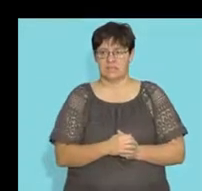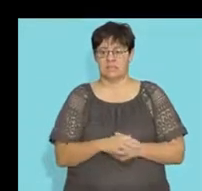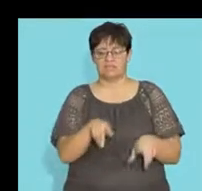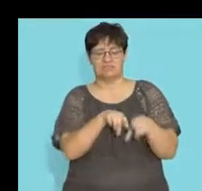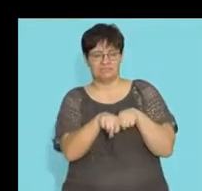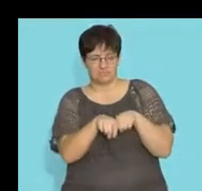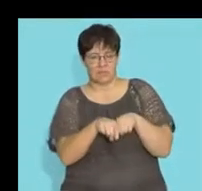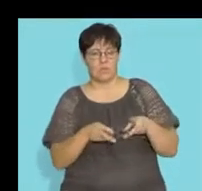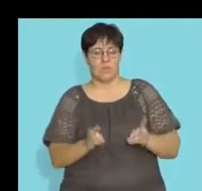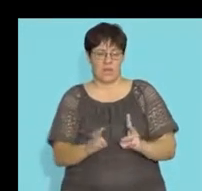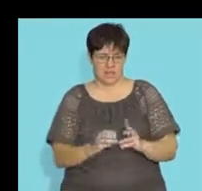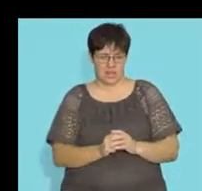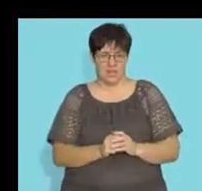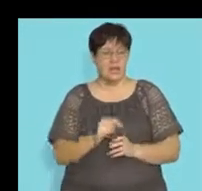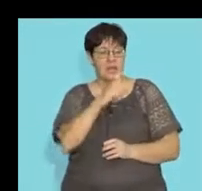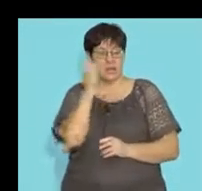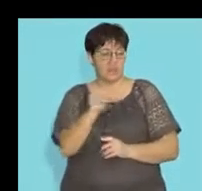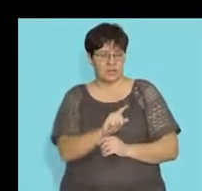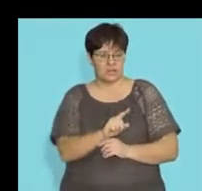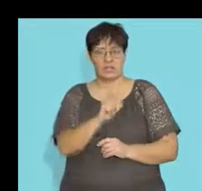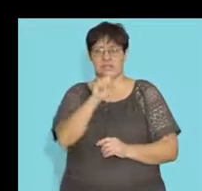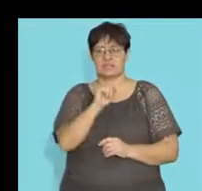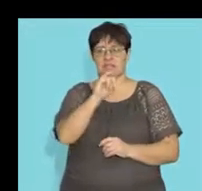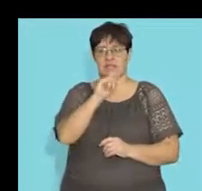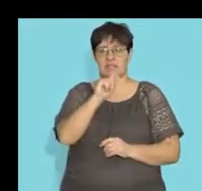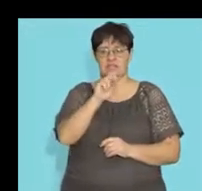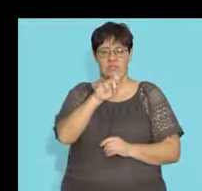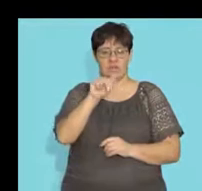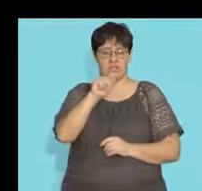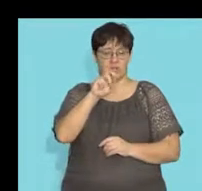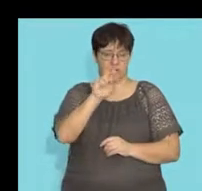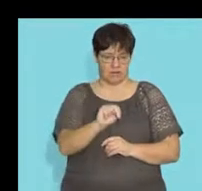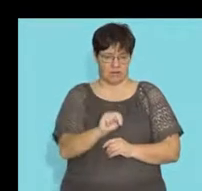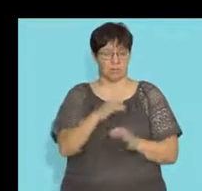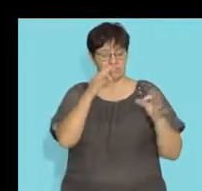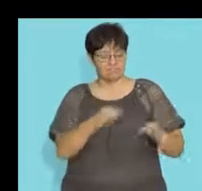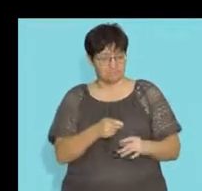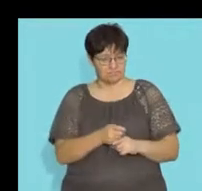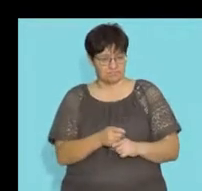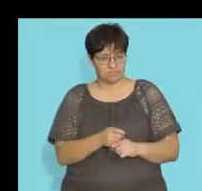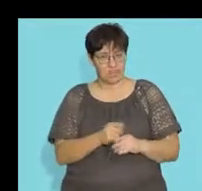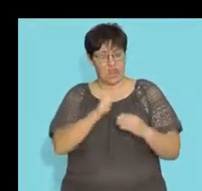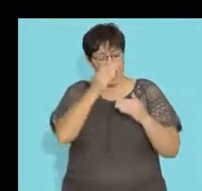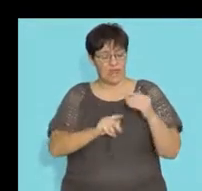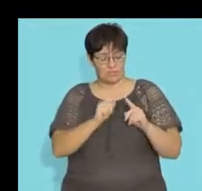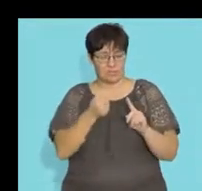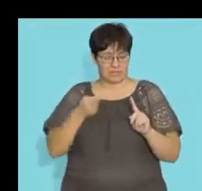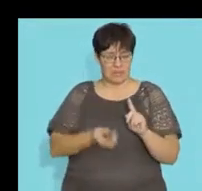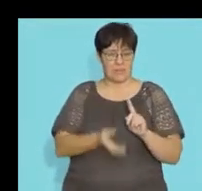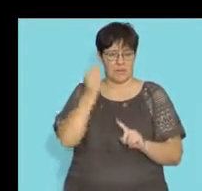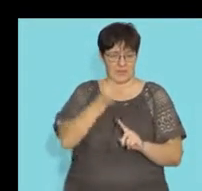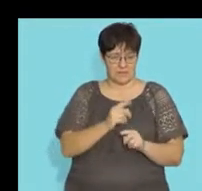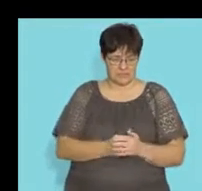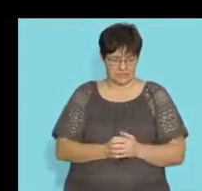of an experimental method that's called a titration to determine that